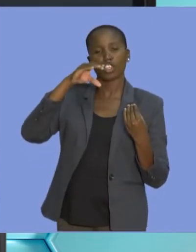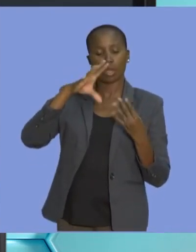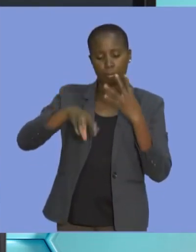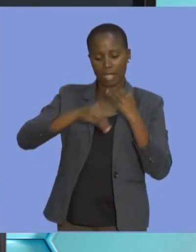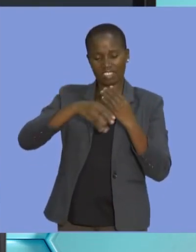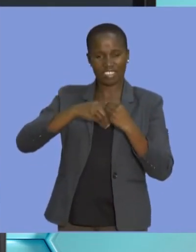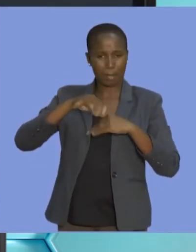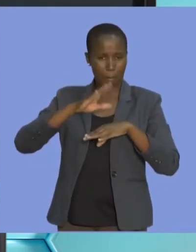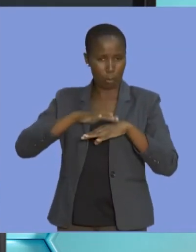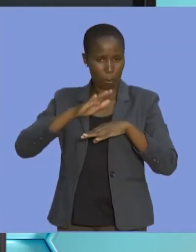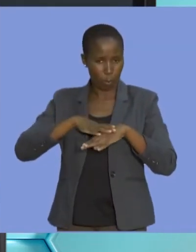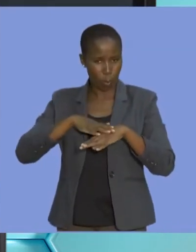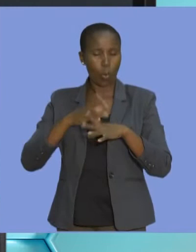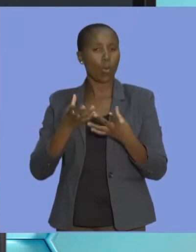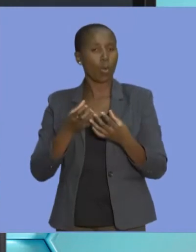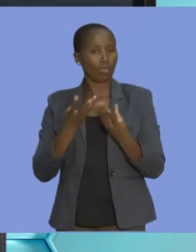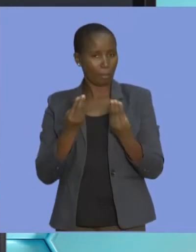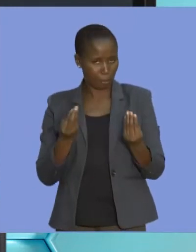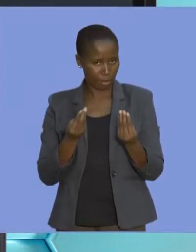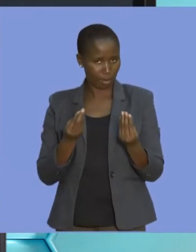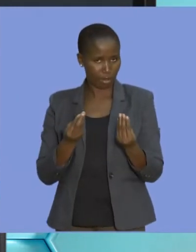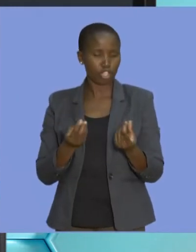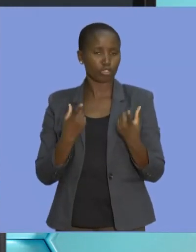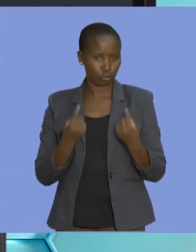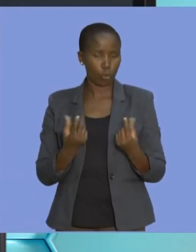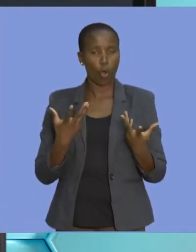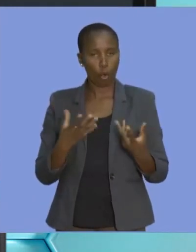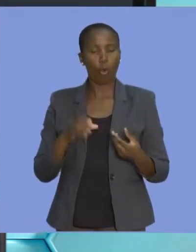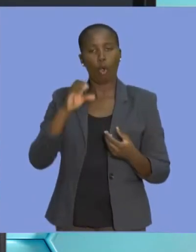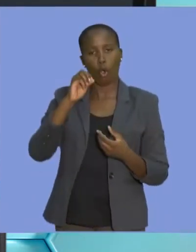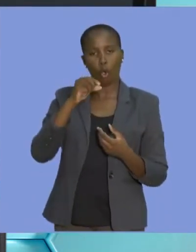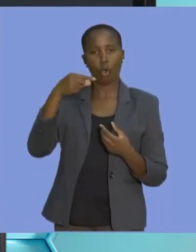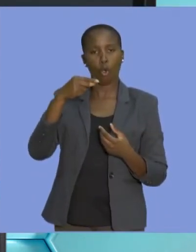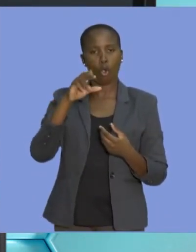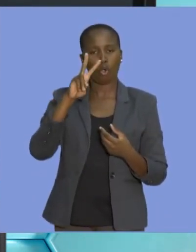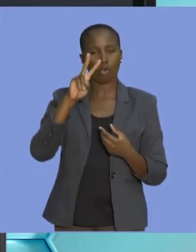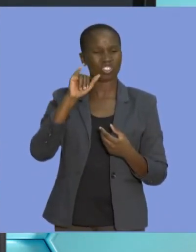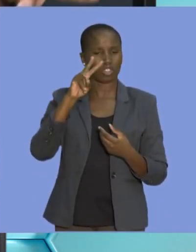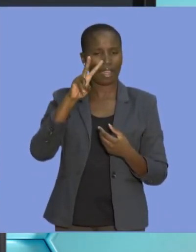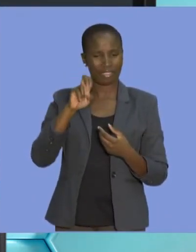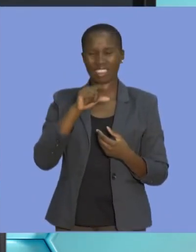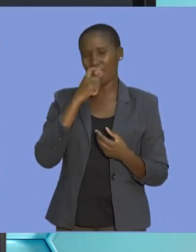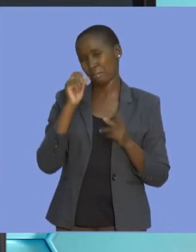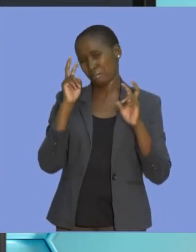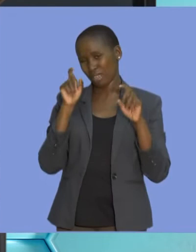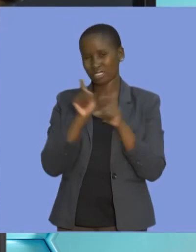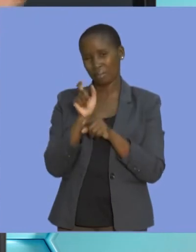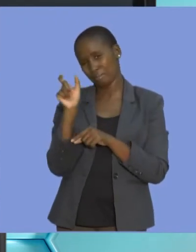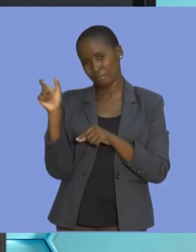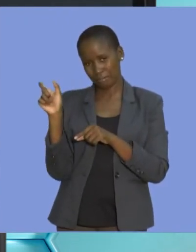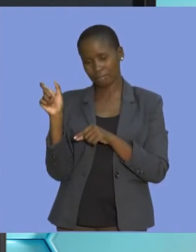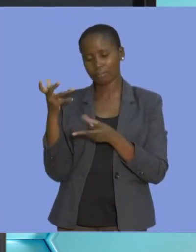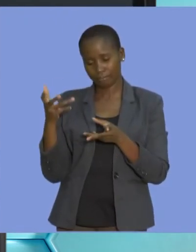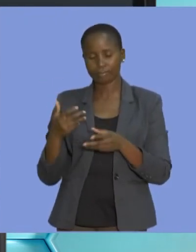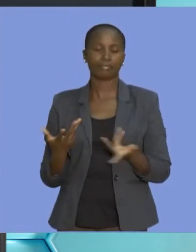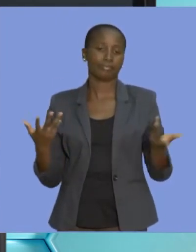is the same as cumulative frequency. Now, if you have the cumulative frequency,